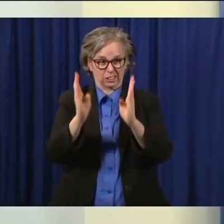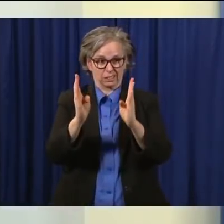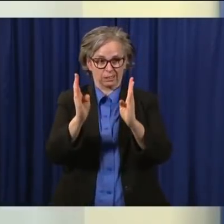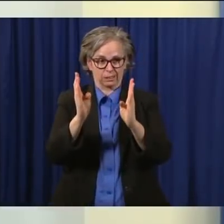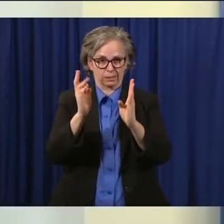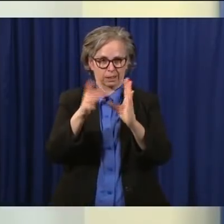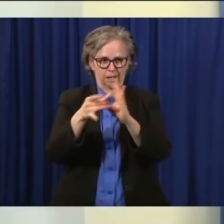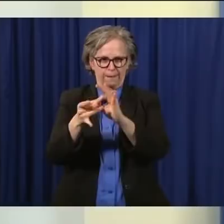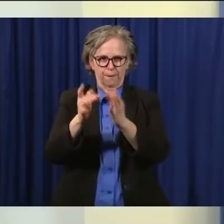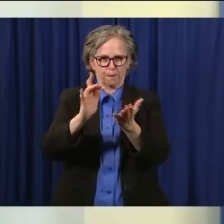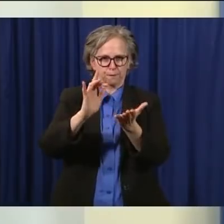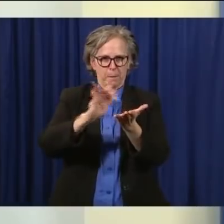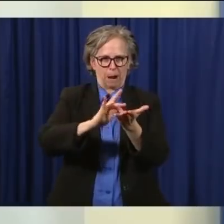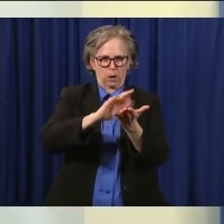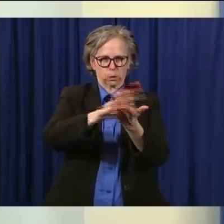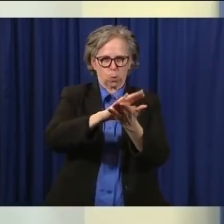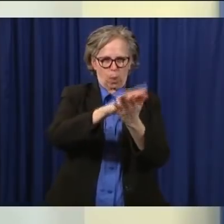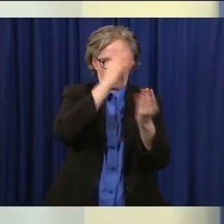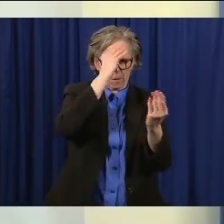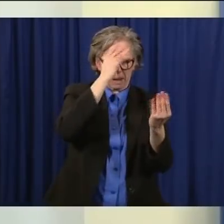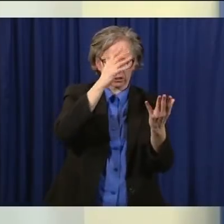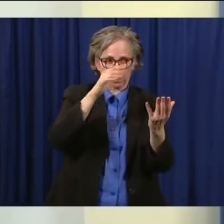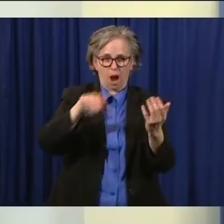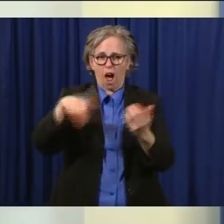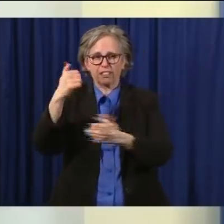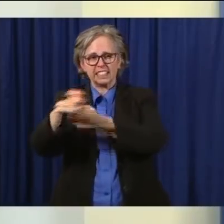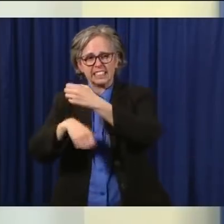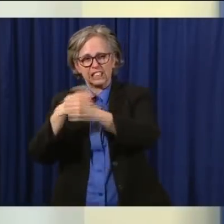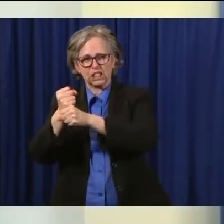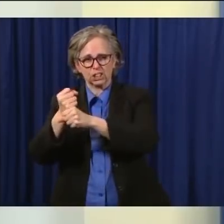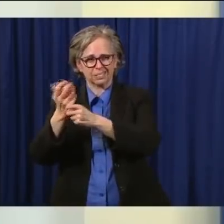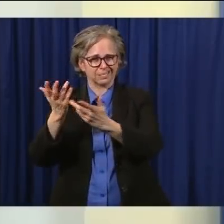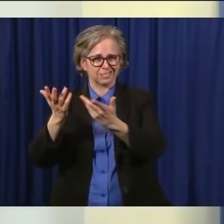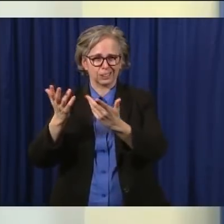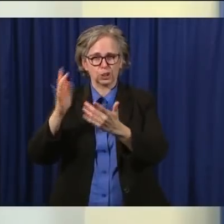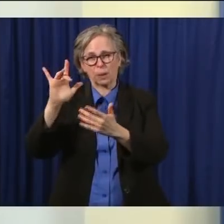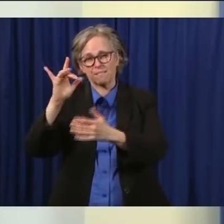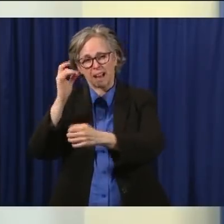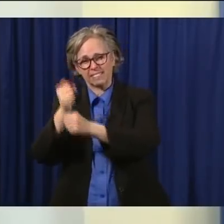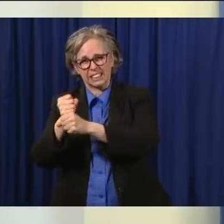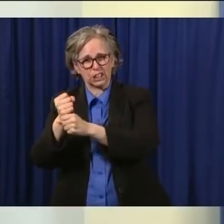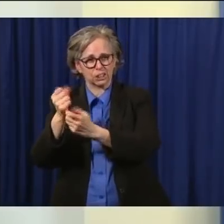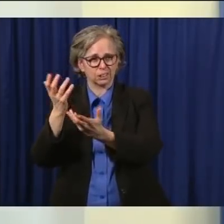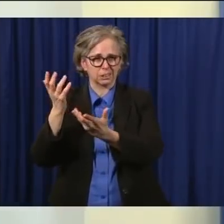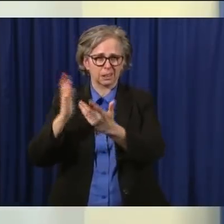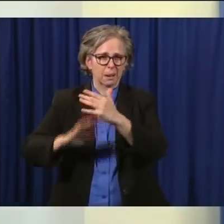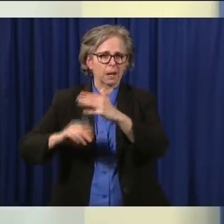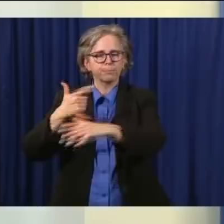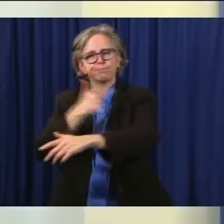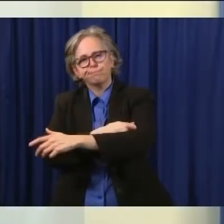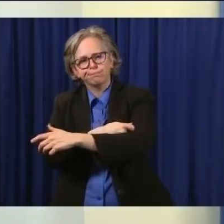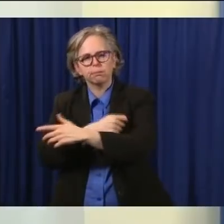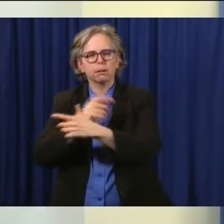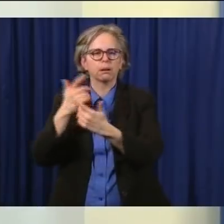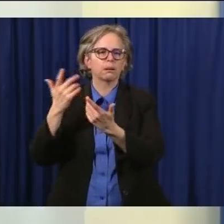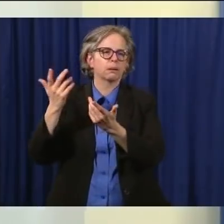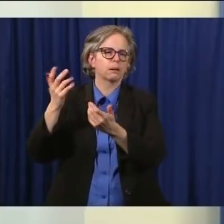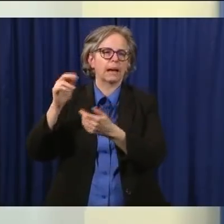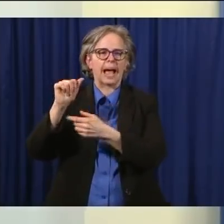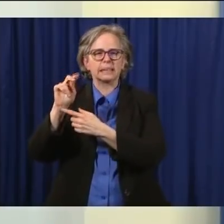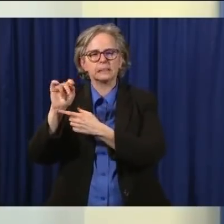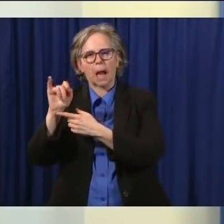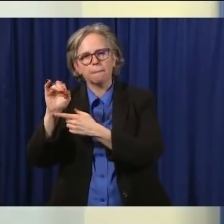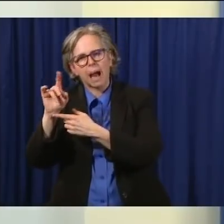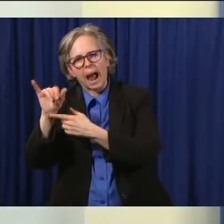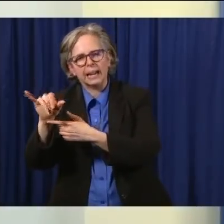basic medical things, maybe immunizations and antibiotics, but most of it actually came from addressing some of these things that we call the